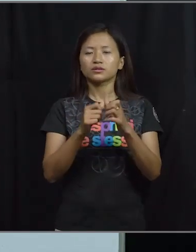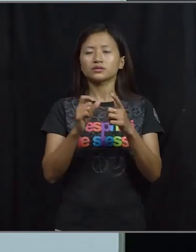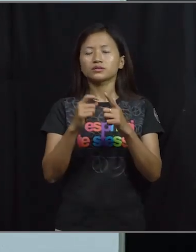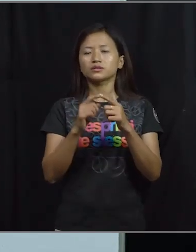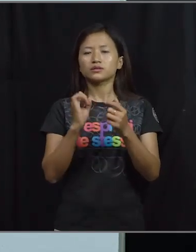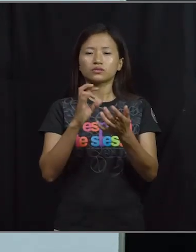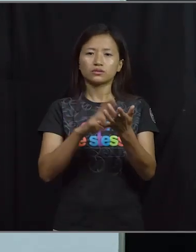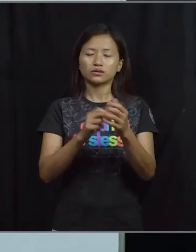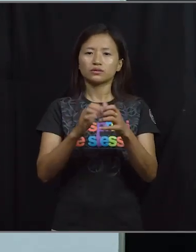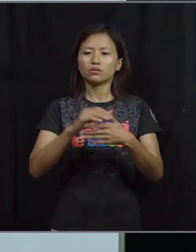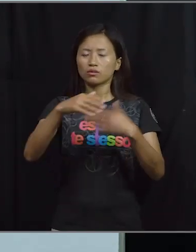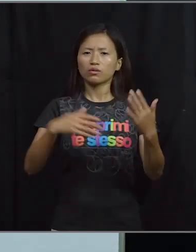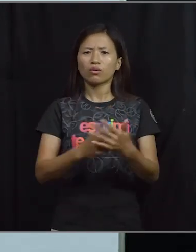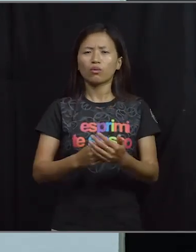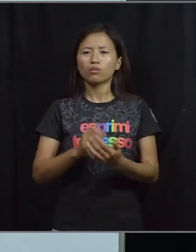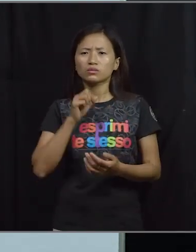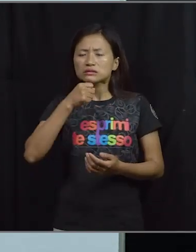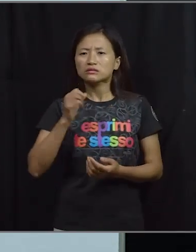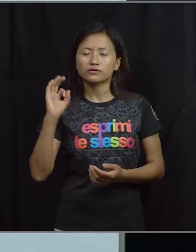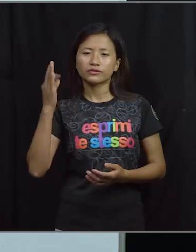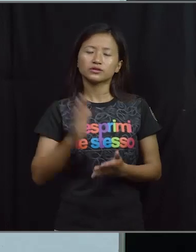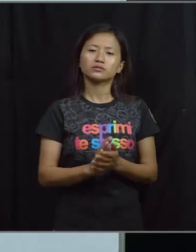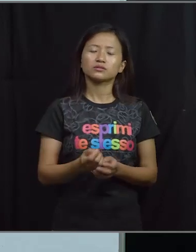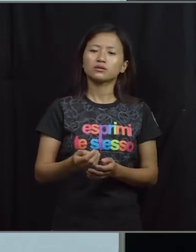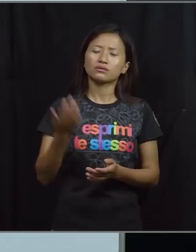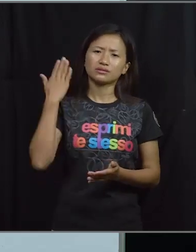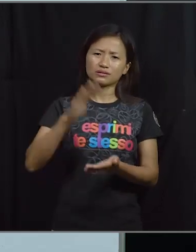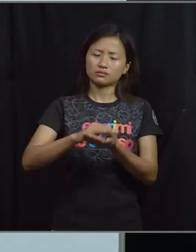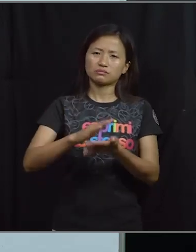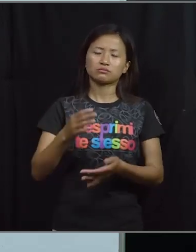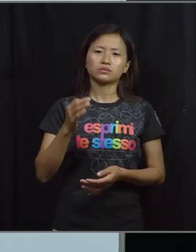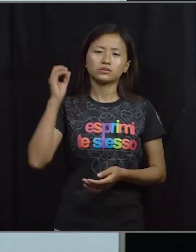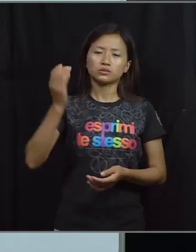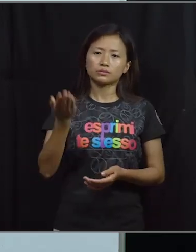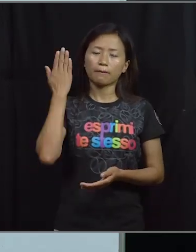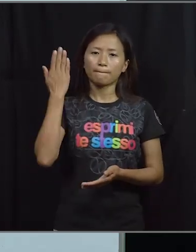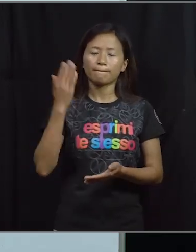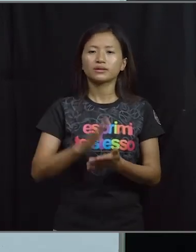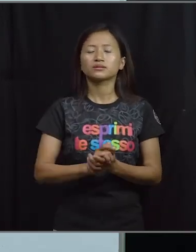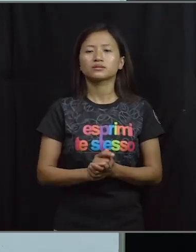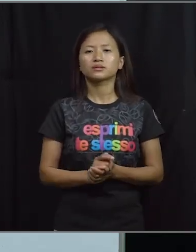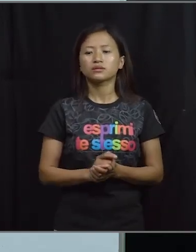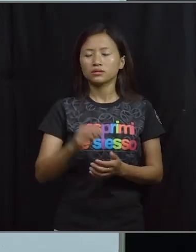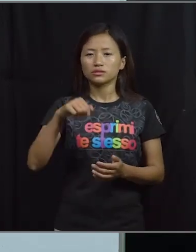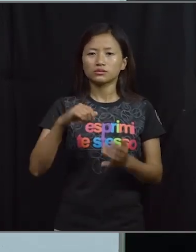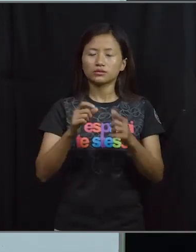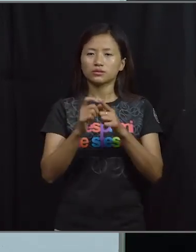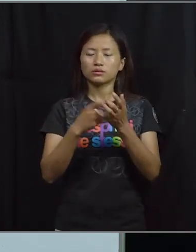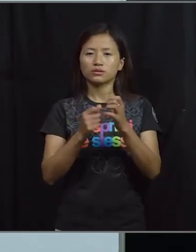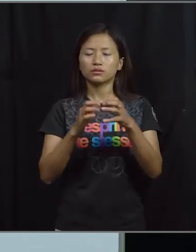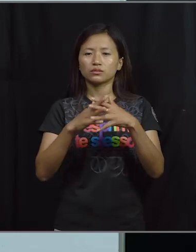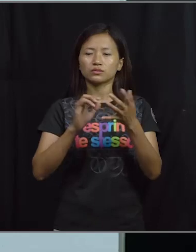uses old-fashioned and outdated technology in order to produce the product. And these drone